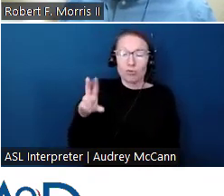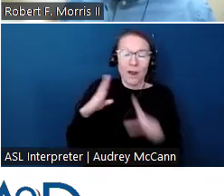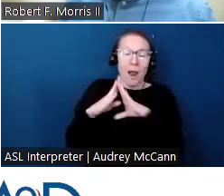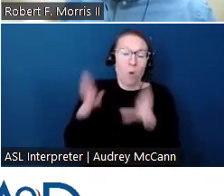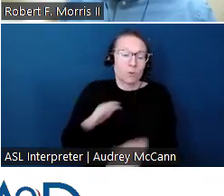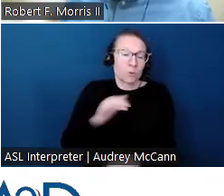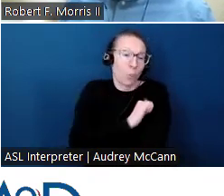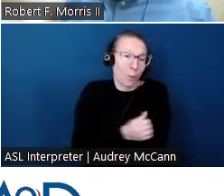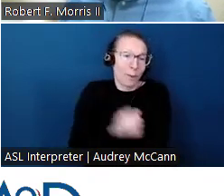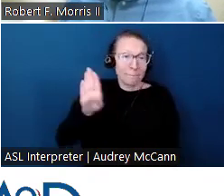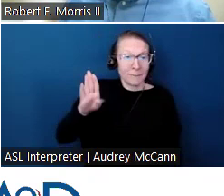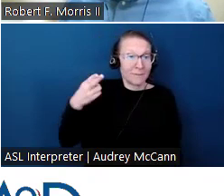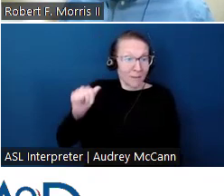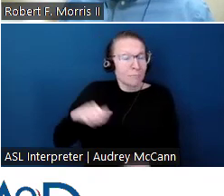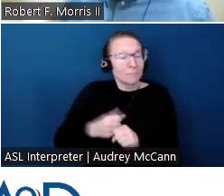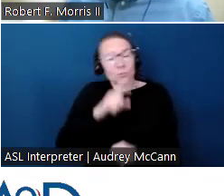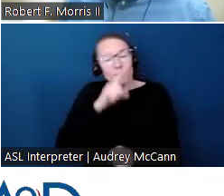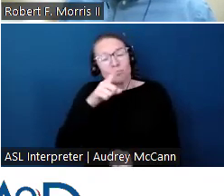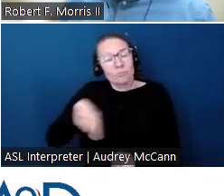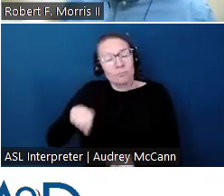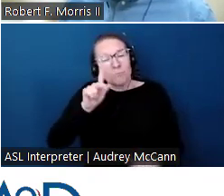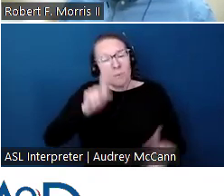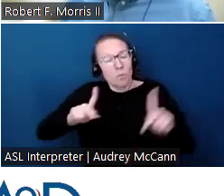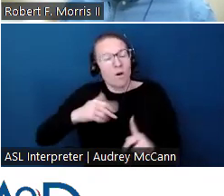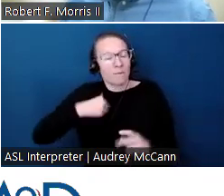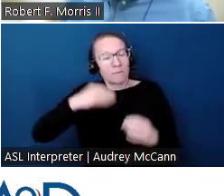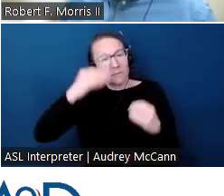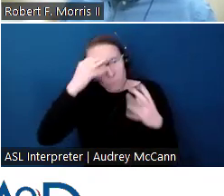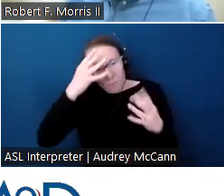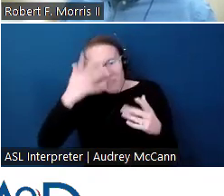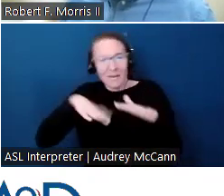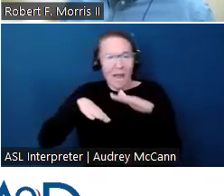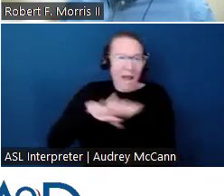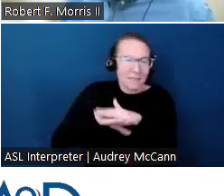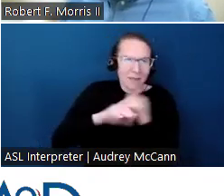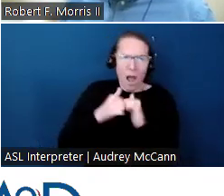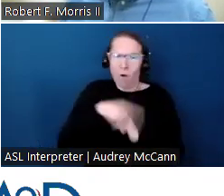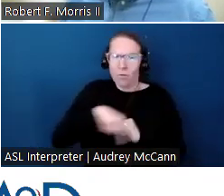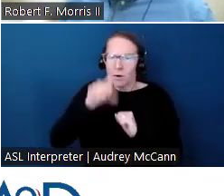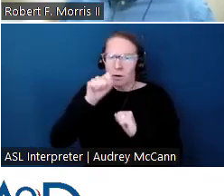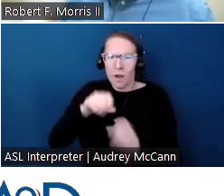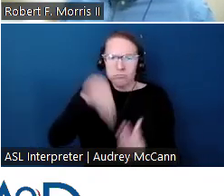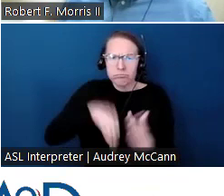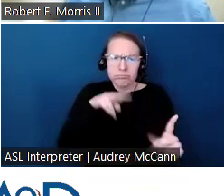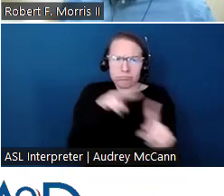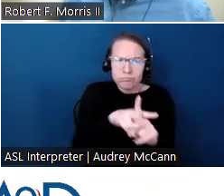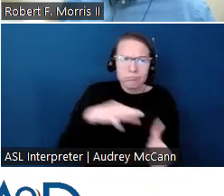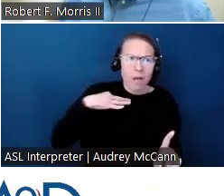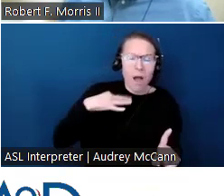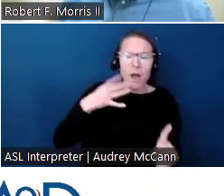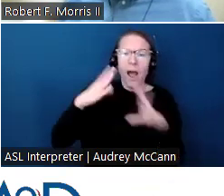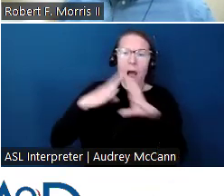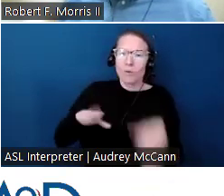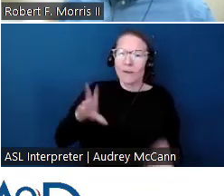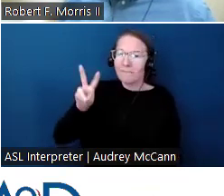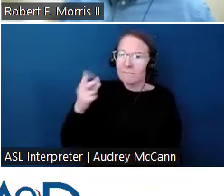sure people have access to and information about how they can apply for and receive housing vouchers and